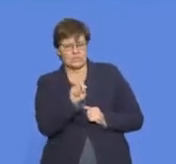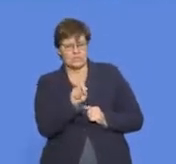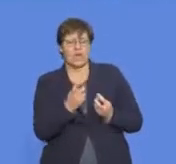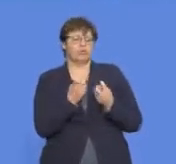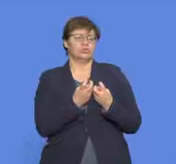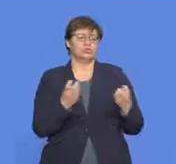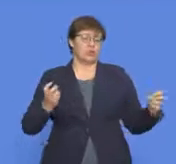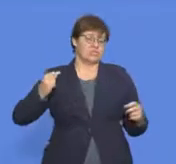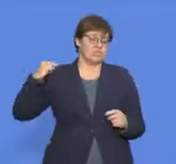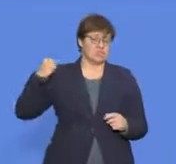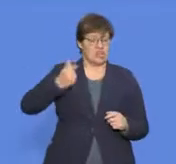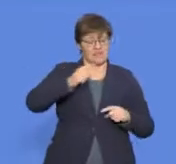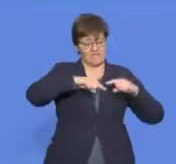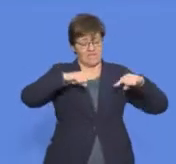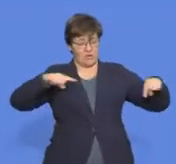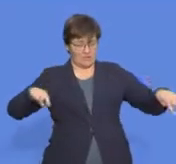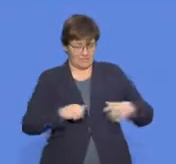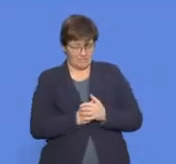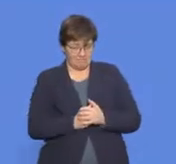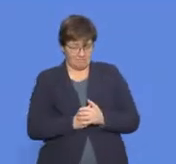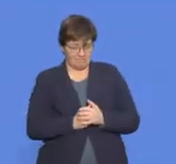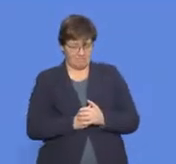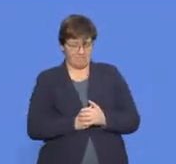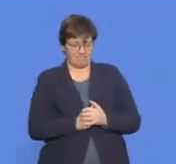the sources of genetic variation.